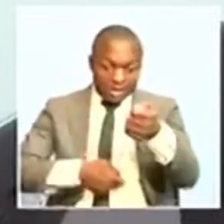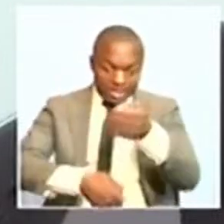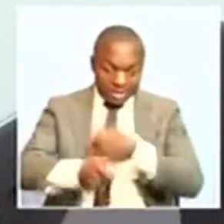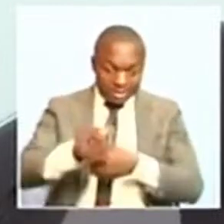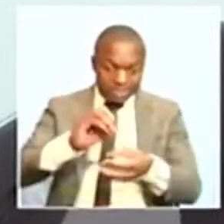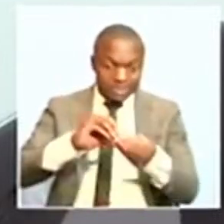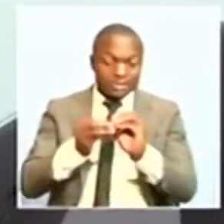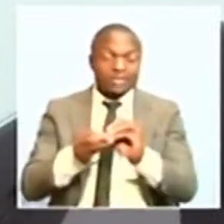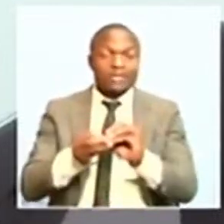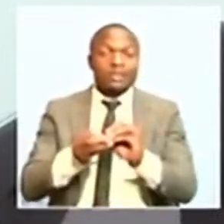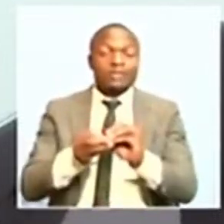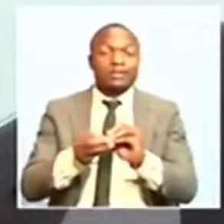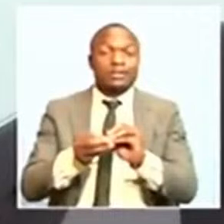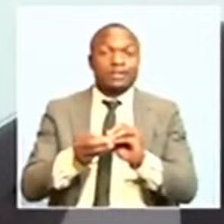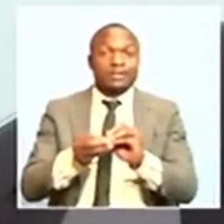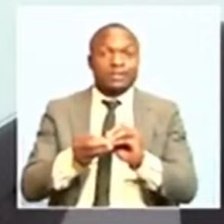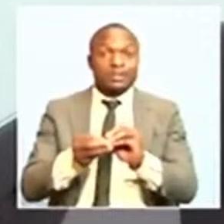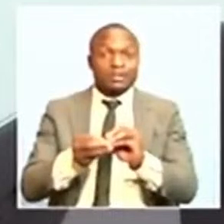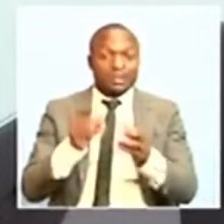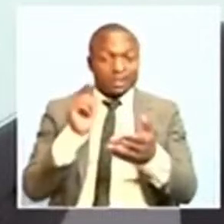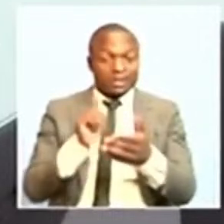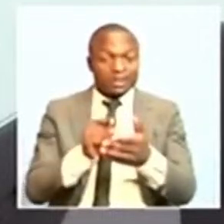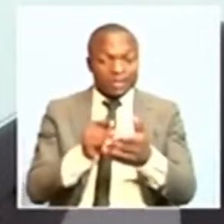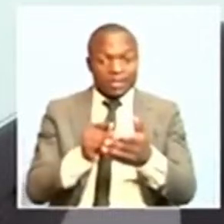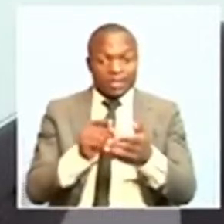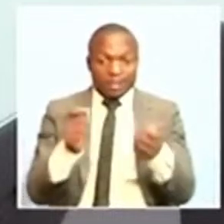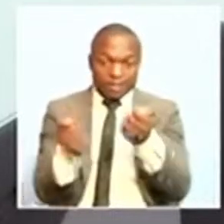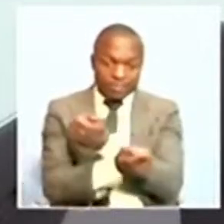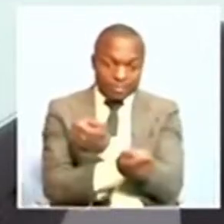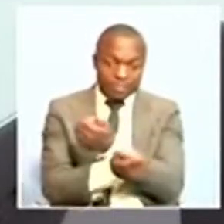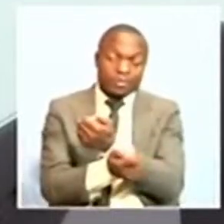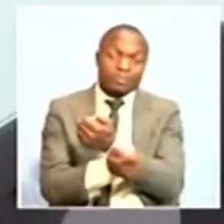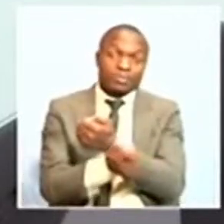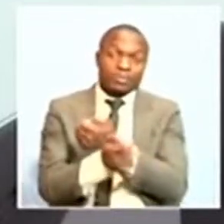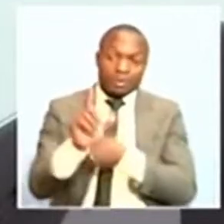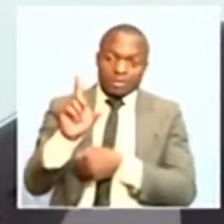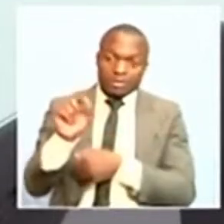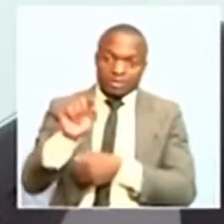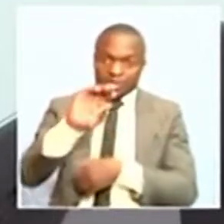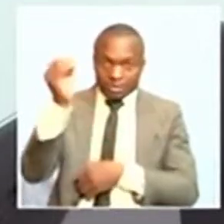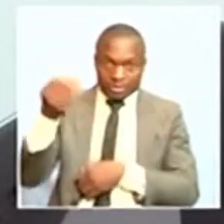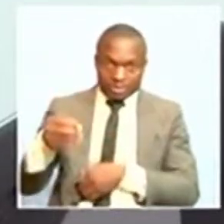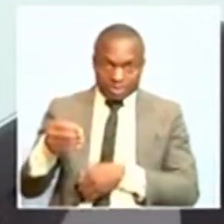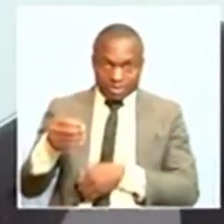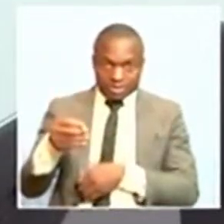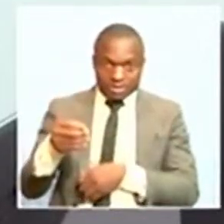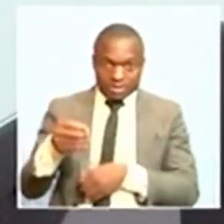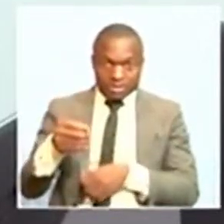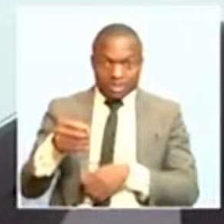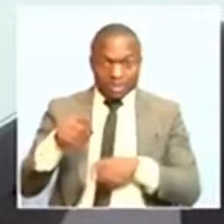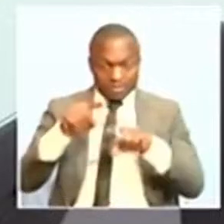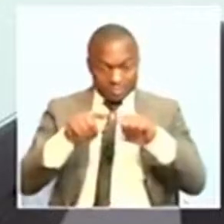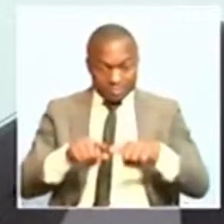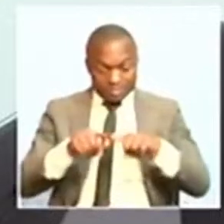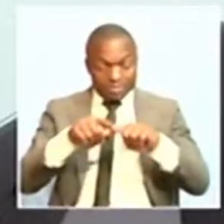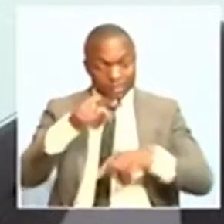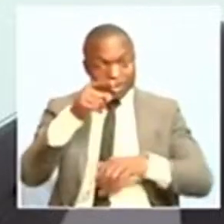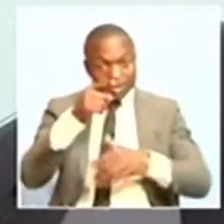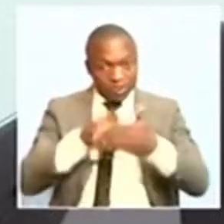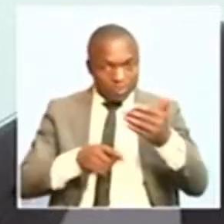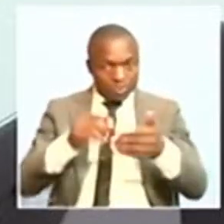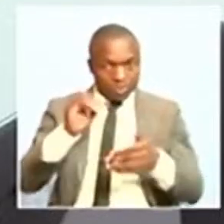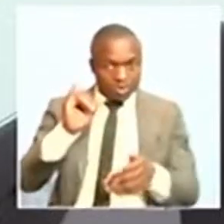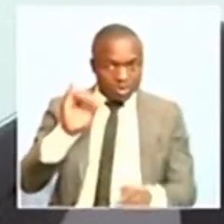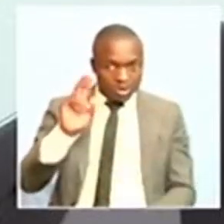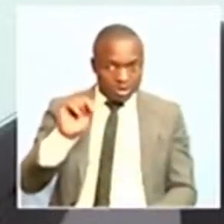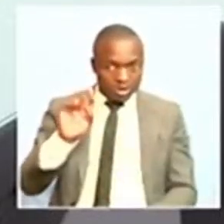However, this adjustment will be capped at 20%. So regardless of what the inflation rate